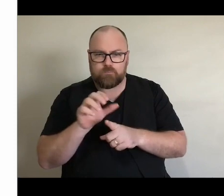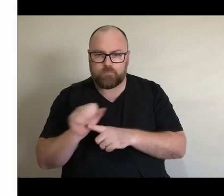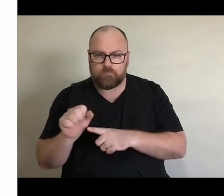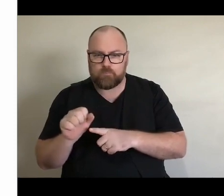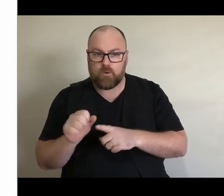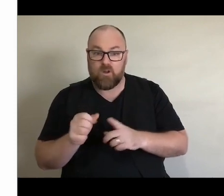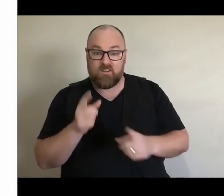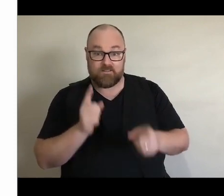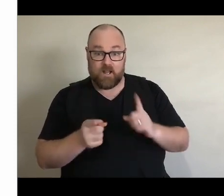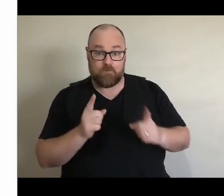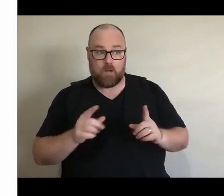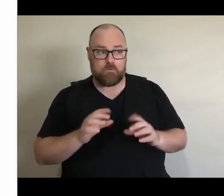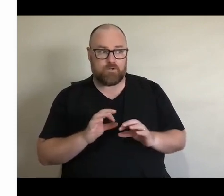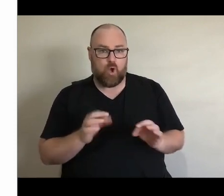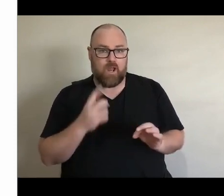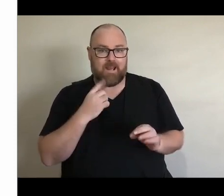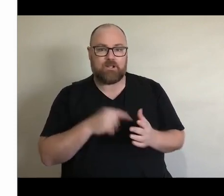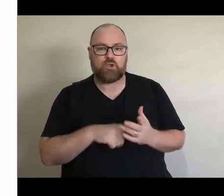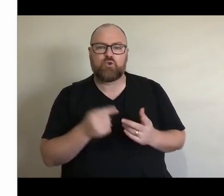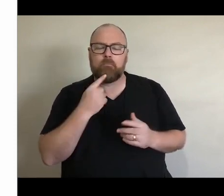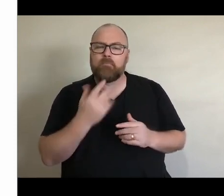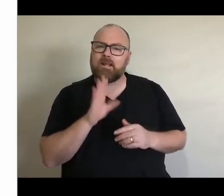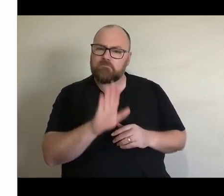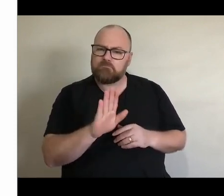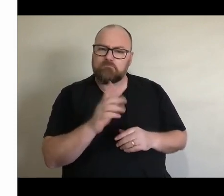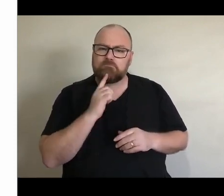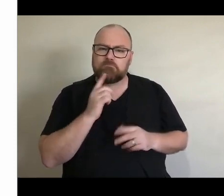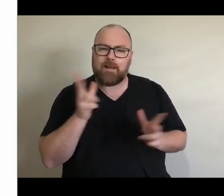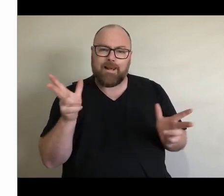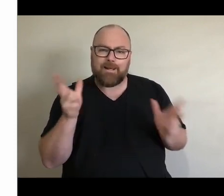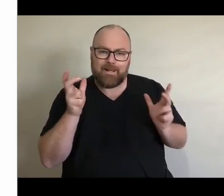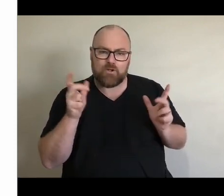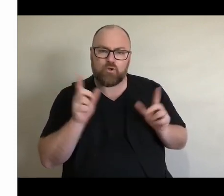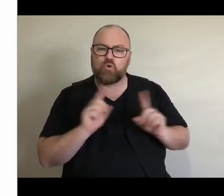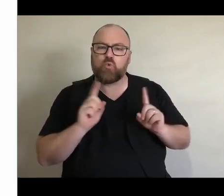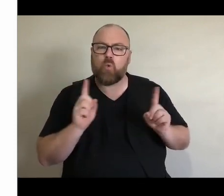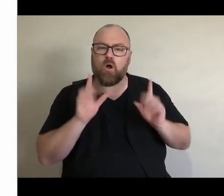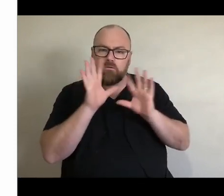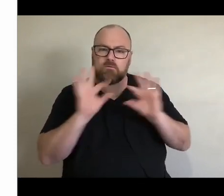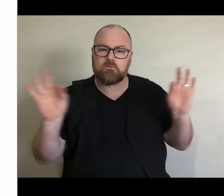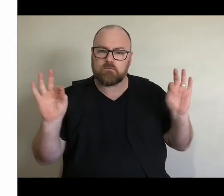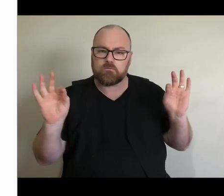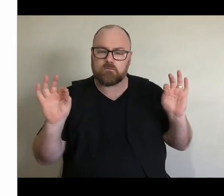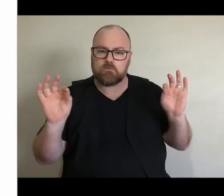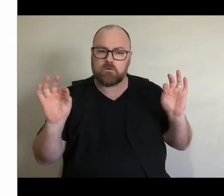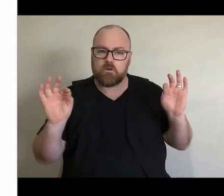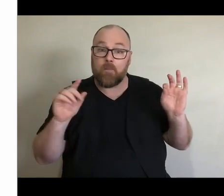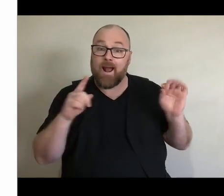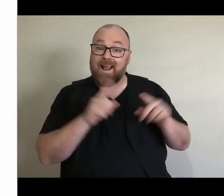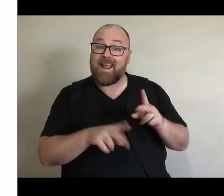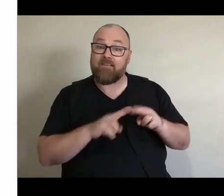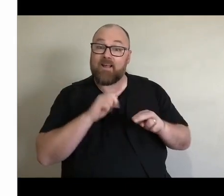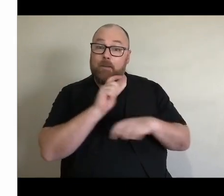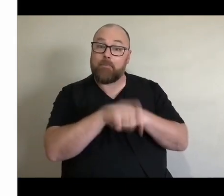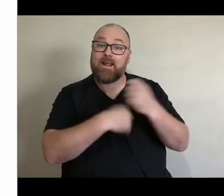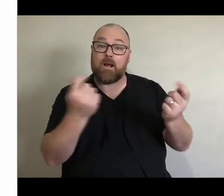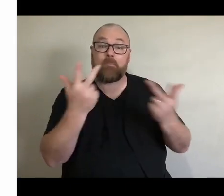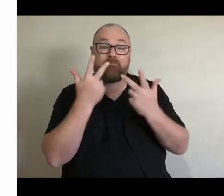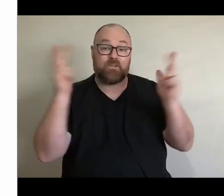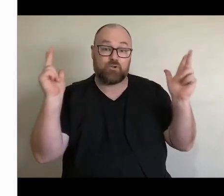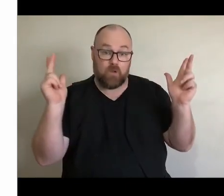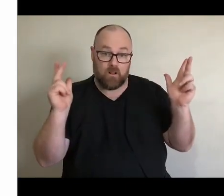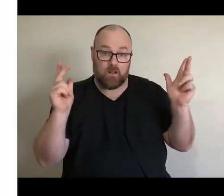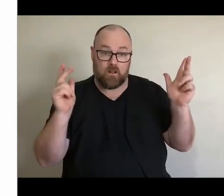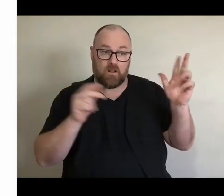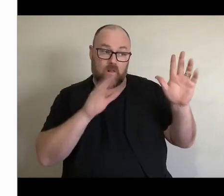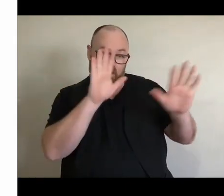to silence, but if you can find a visual representation that begins to articulate some of these things, it becomes a point